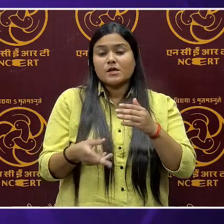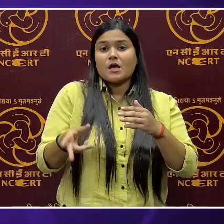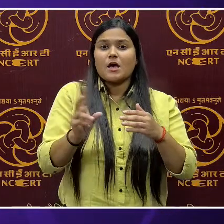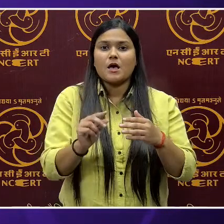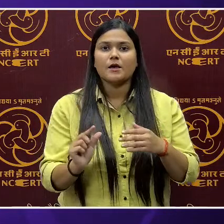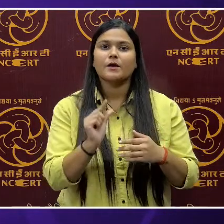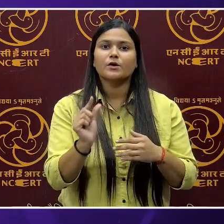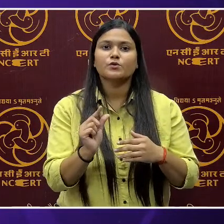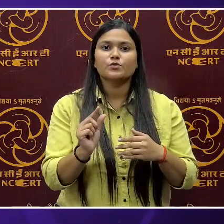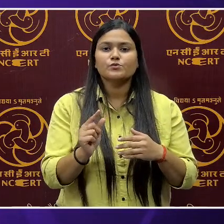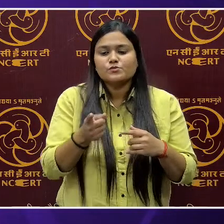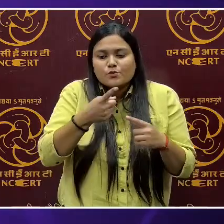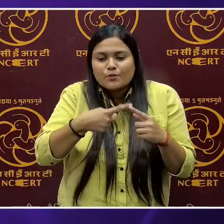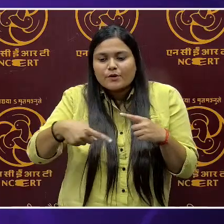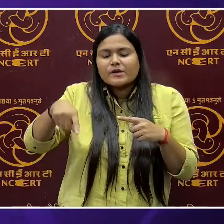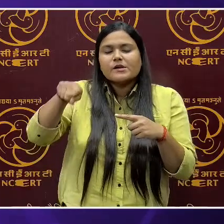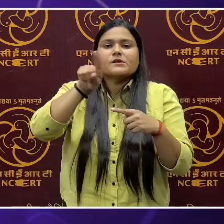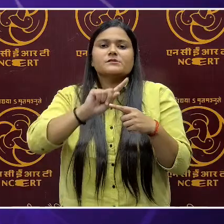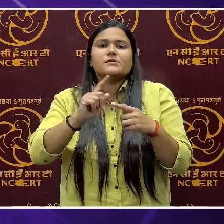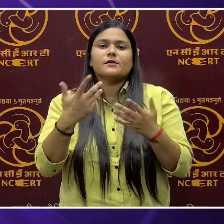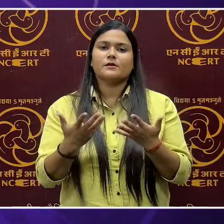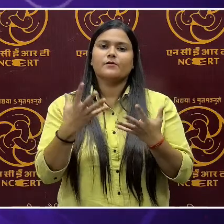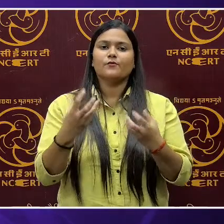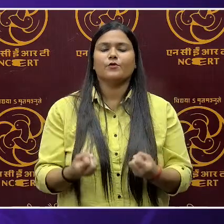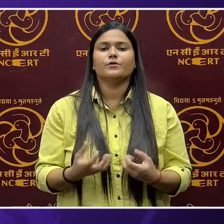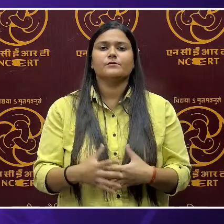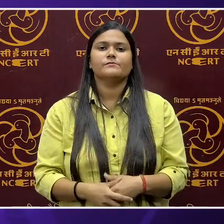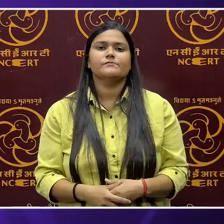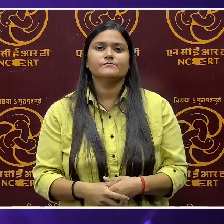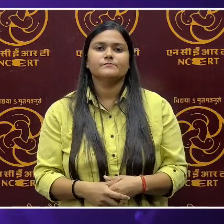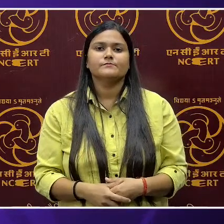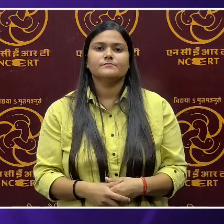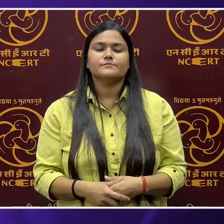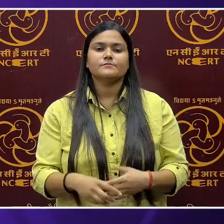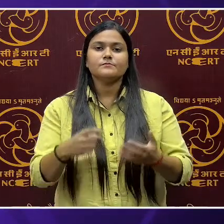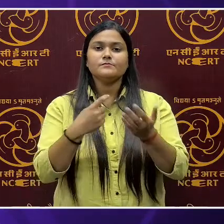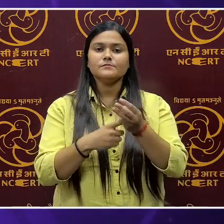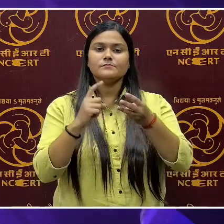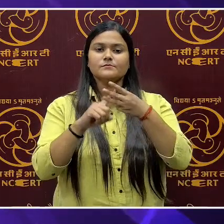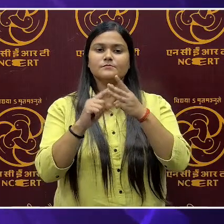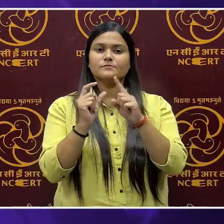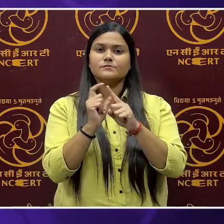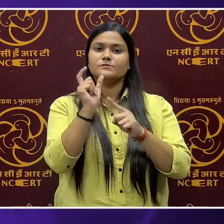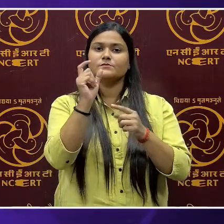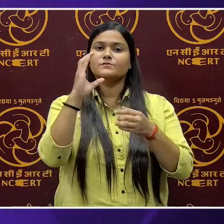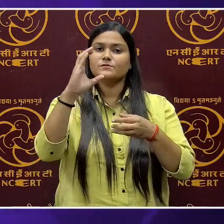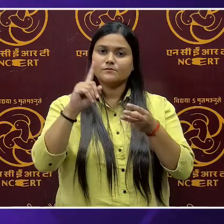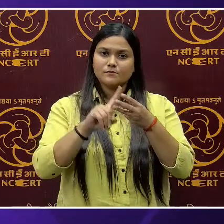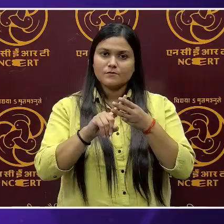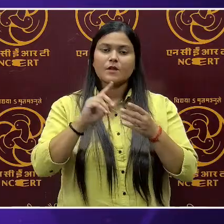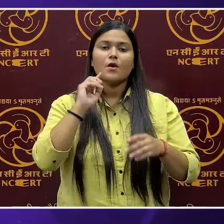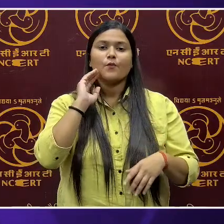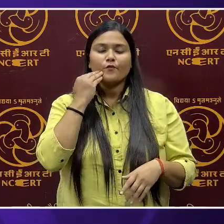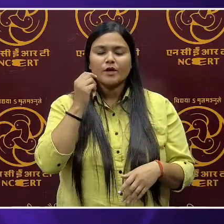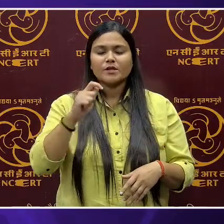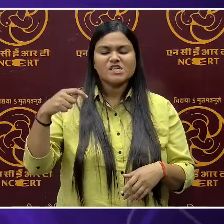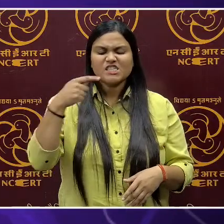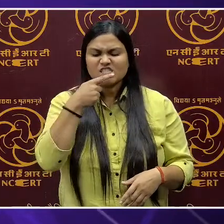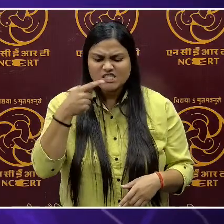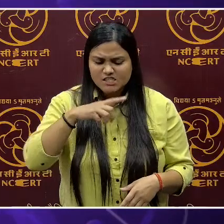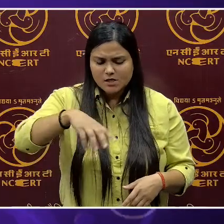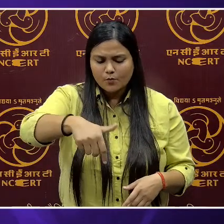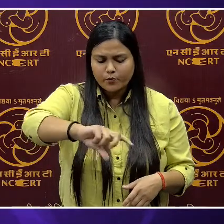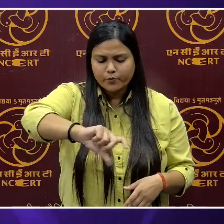water. When we say reduce, that means we need to turn off the tap whenever we are brushing